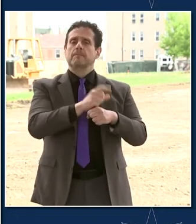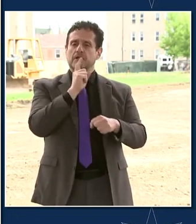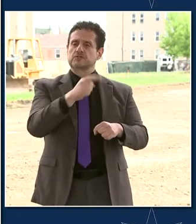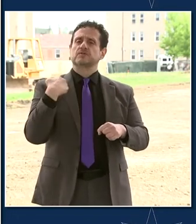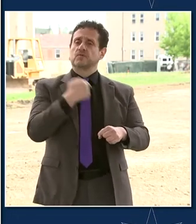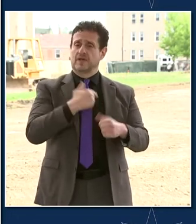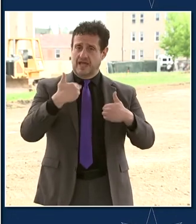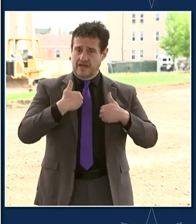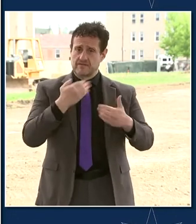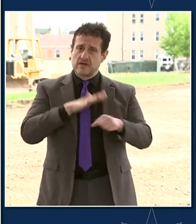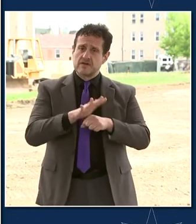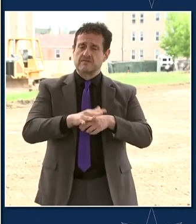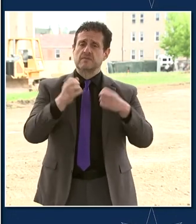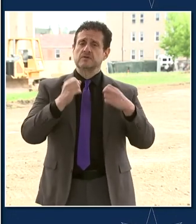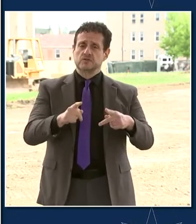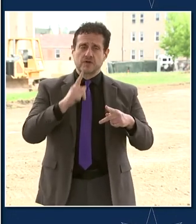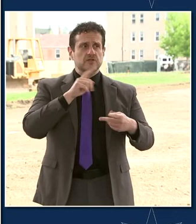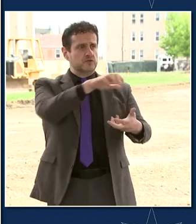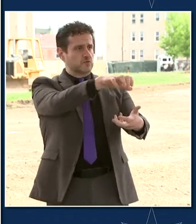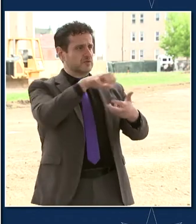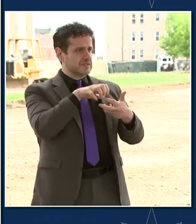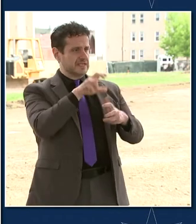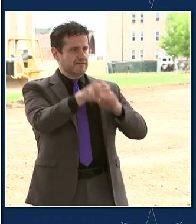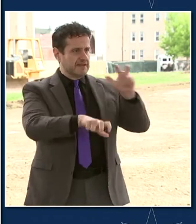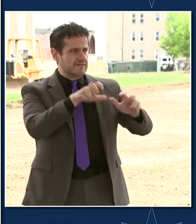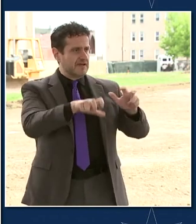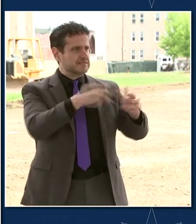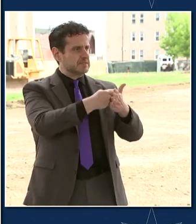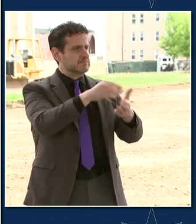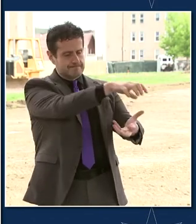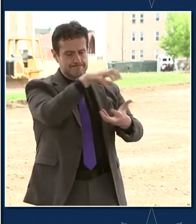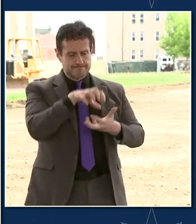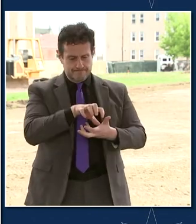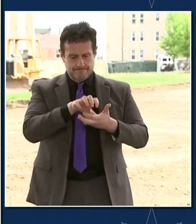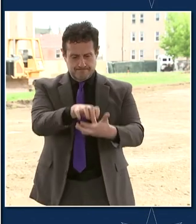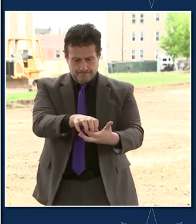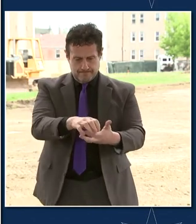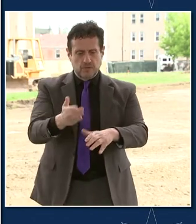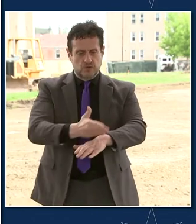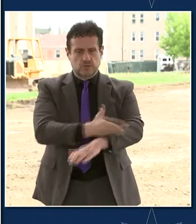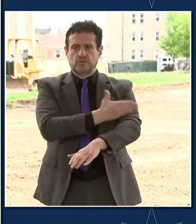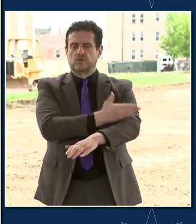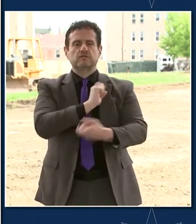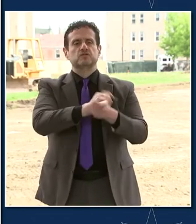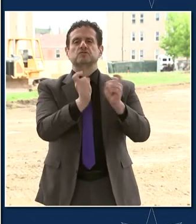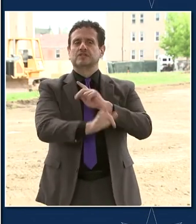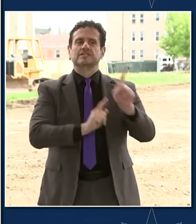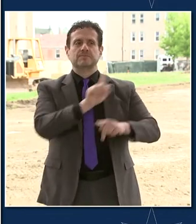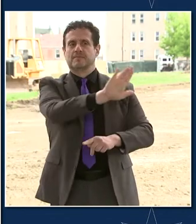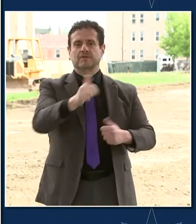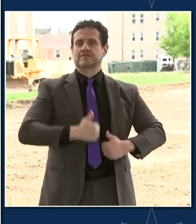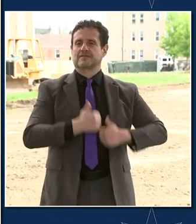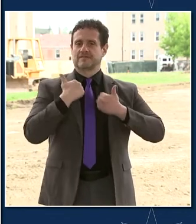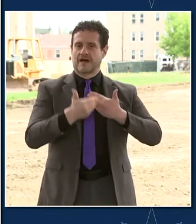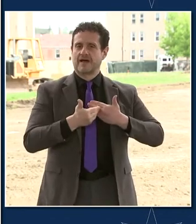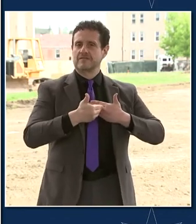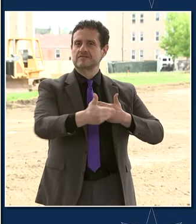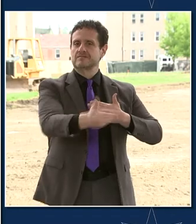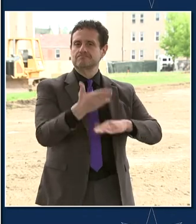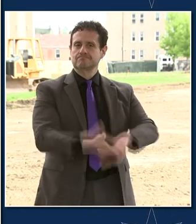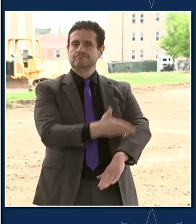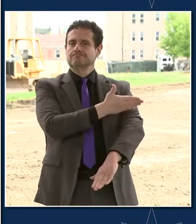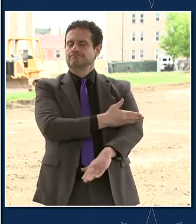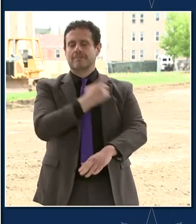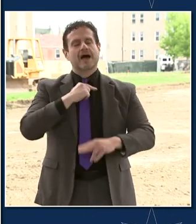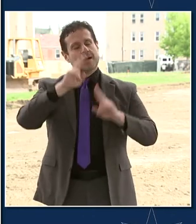to receive valuable investments that may change the trajectory of their life. I'm so honored to be here today. I hope